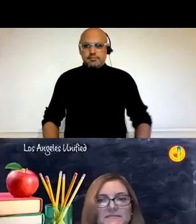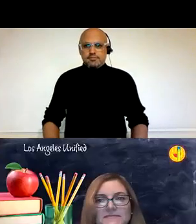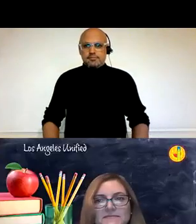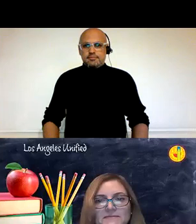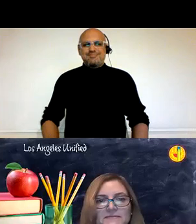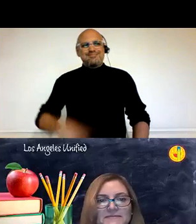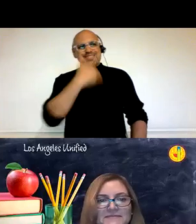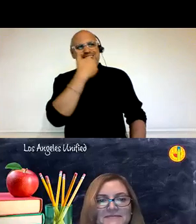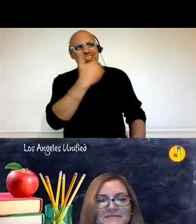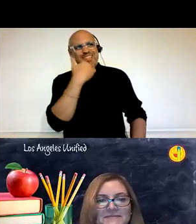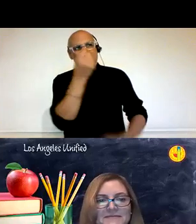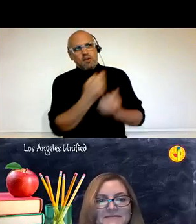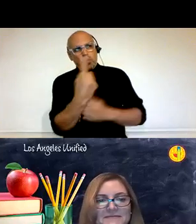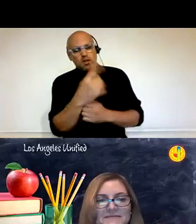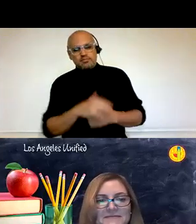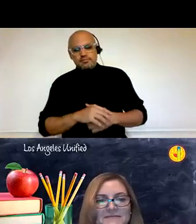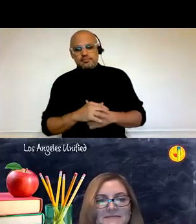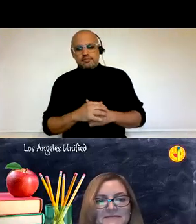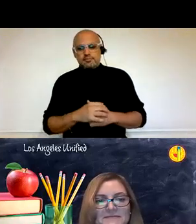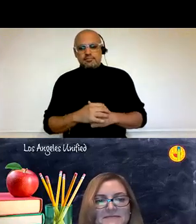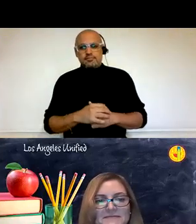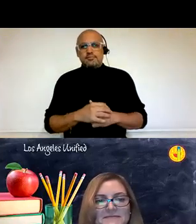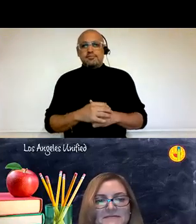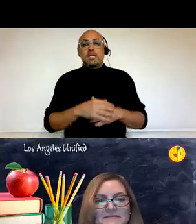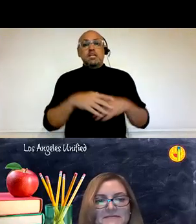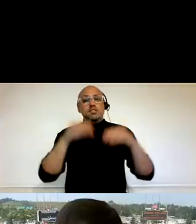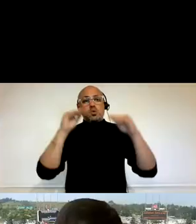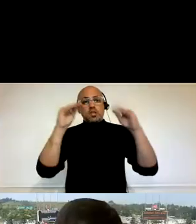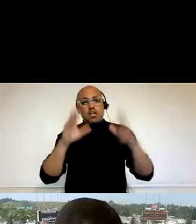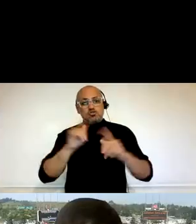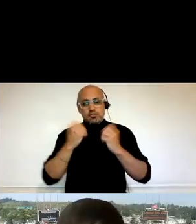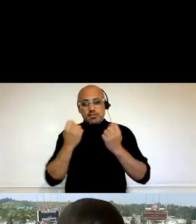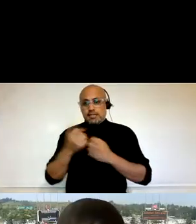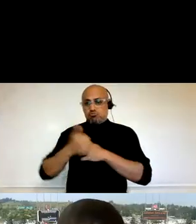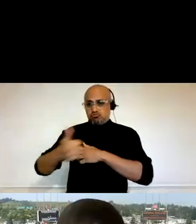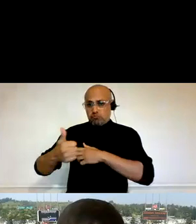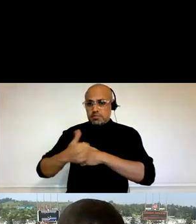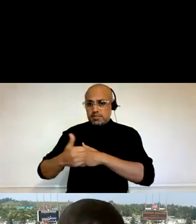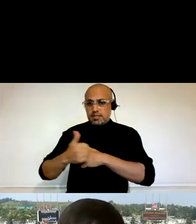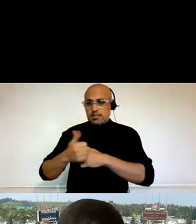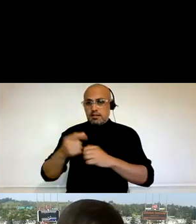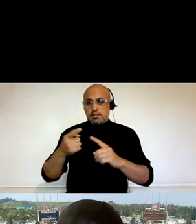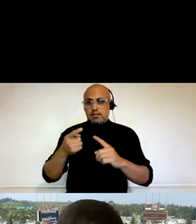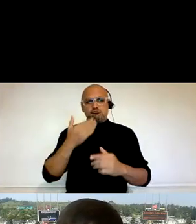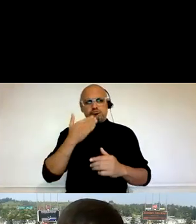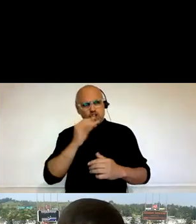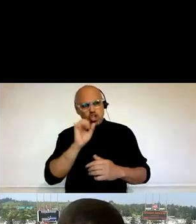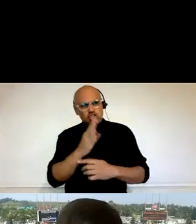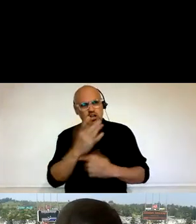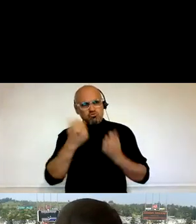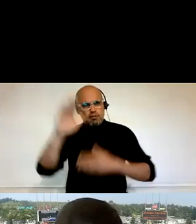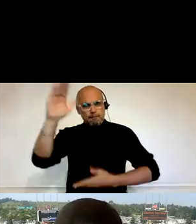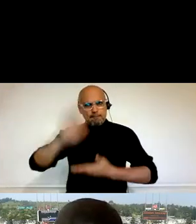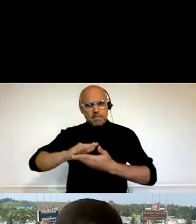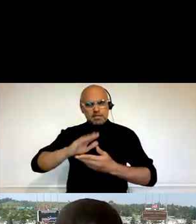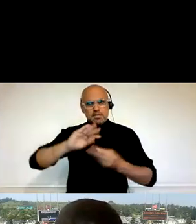Thank you, everyone. While our instruction team and transportation have done a good job trying to minimize the number of people